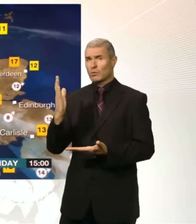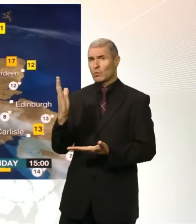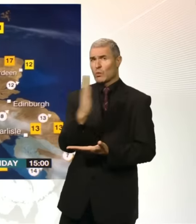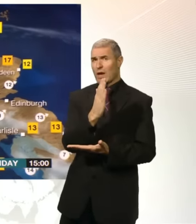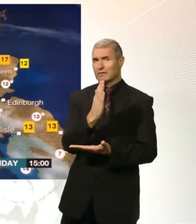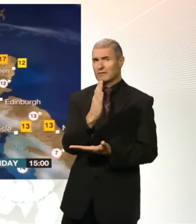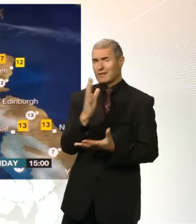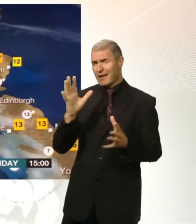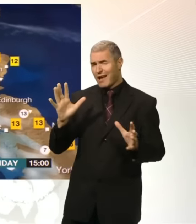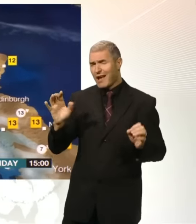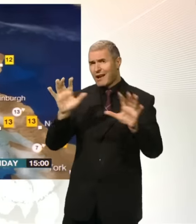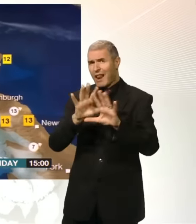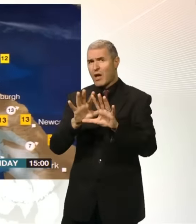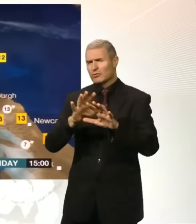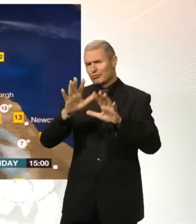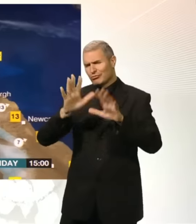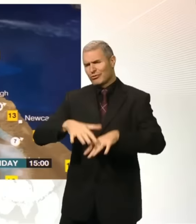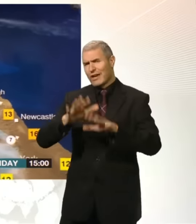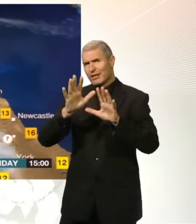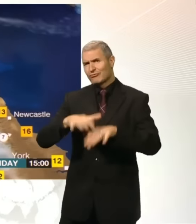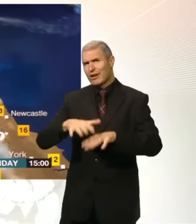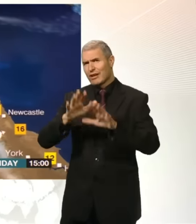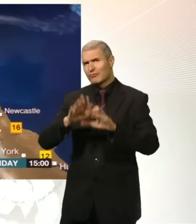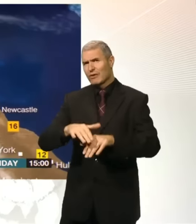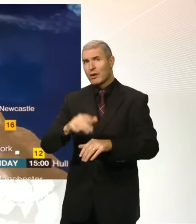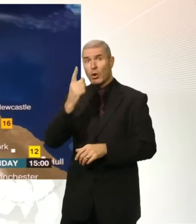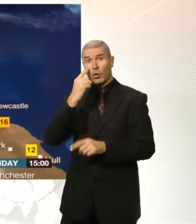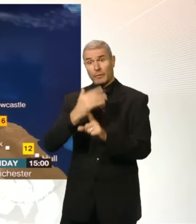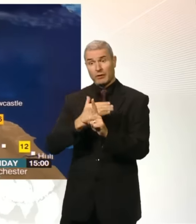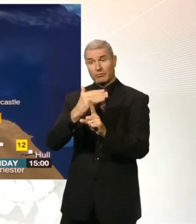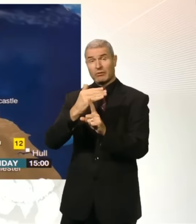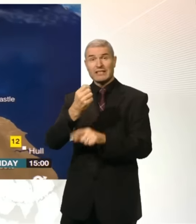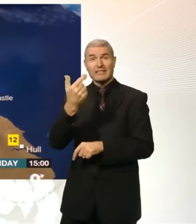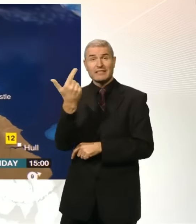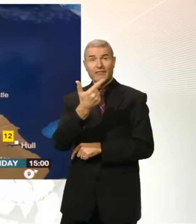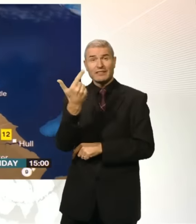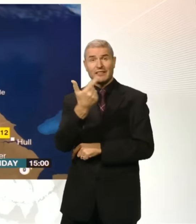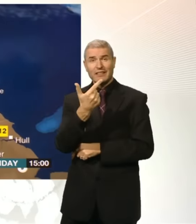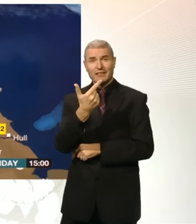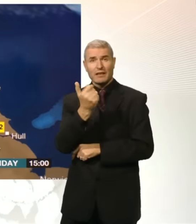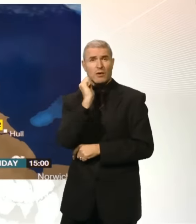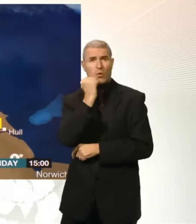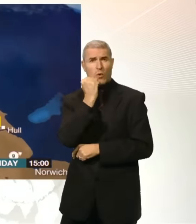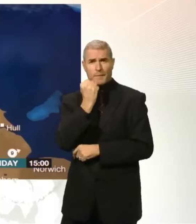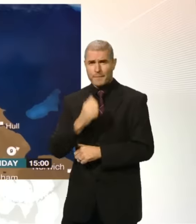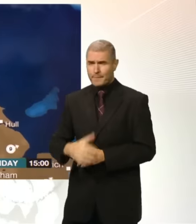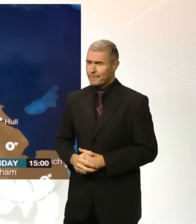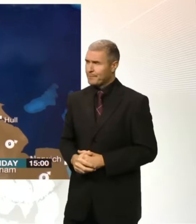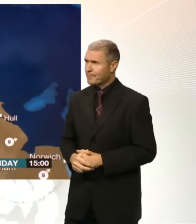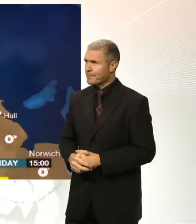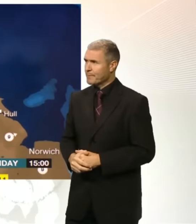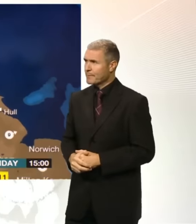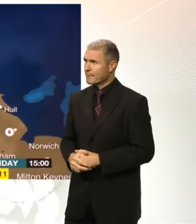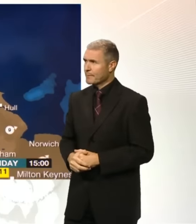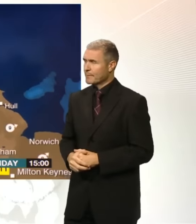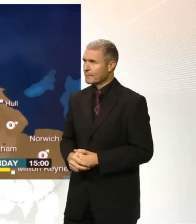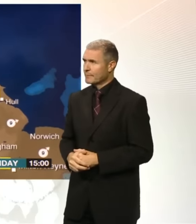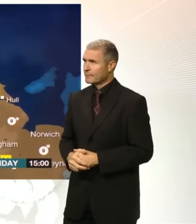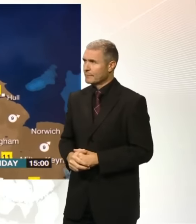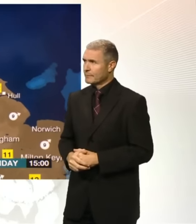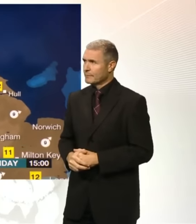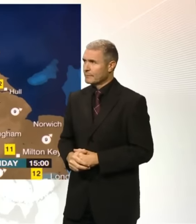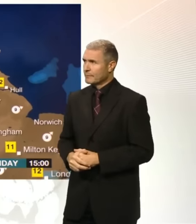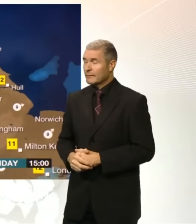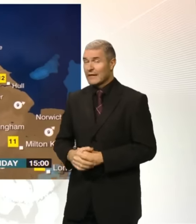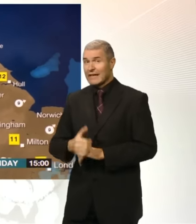some outbreaks of rain, particularly over the high ground. But we could see 17 degrees in that mild air, when given some brightness across the northeast for Scotland, and also